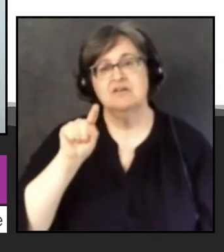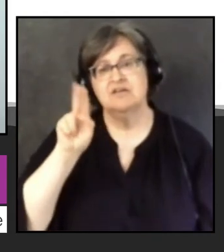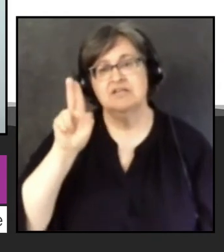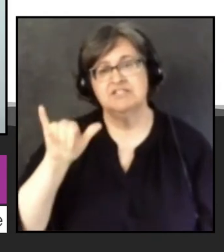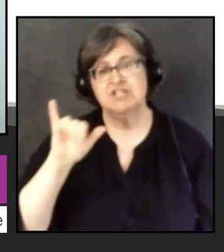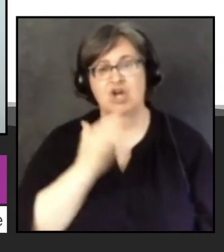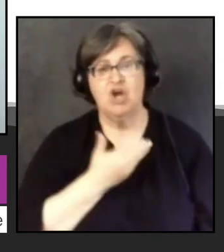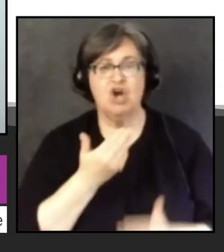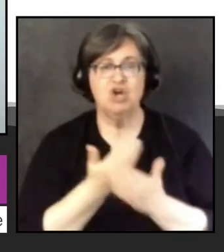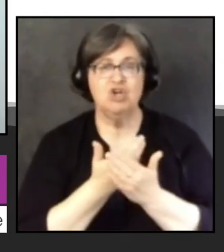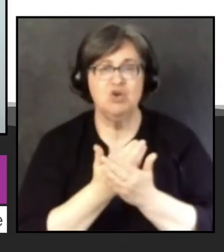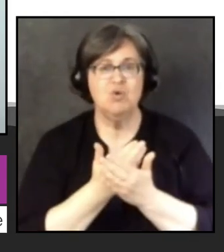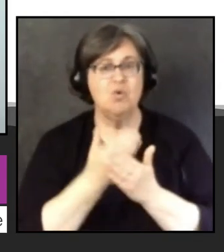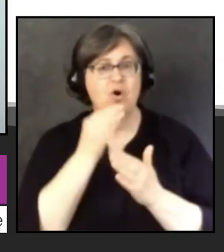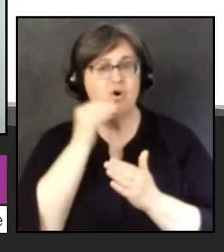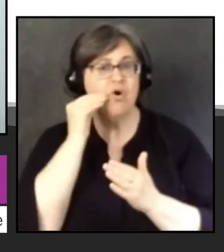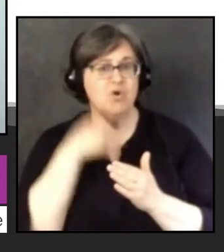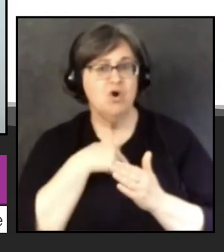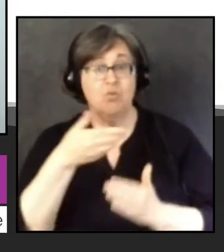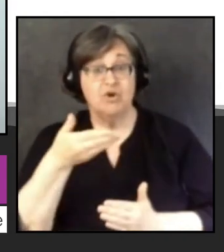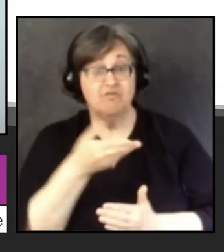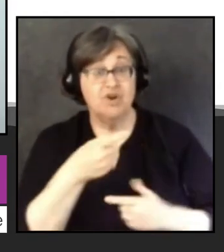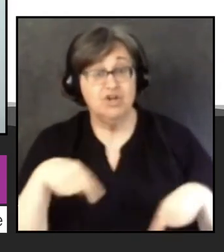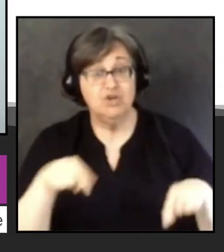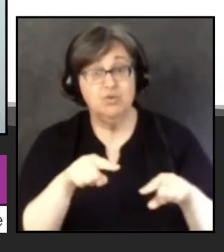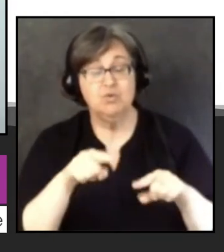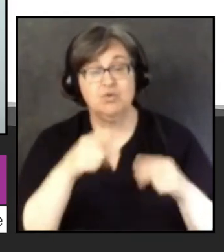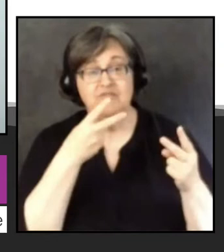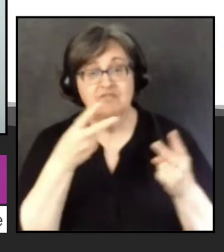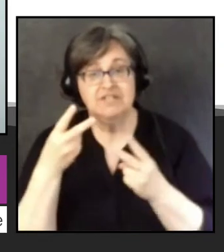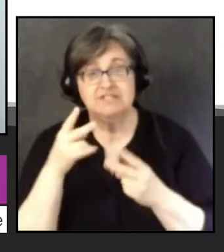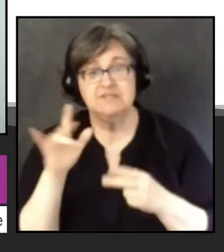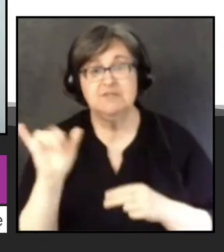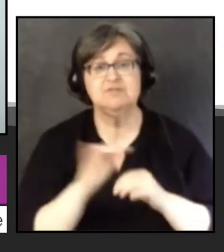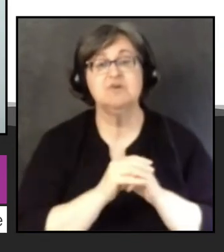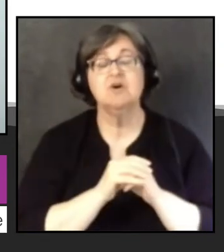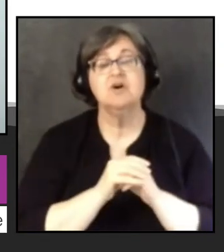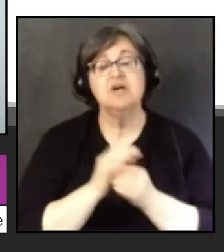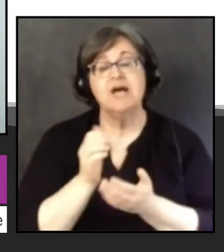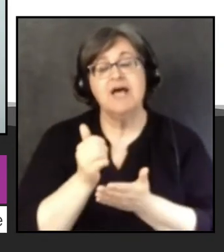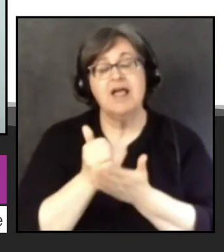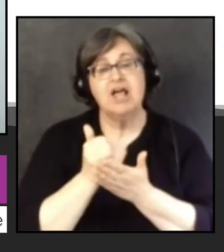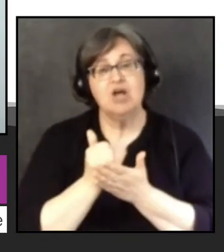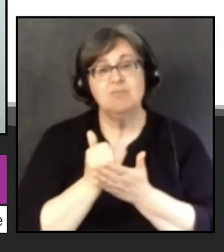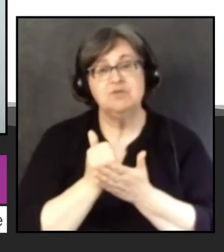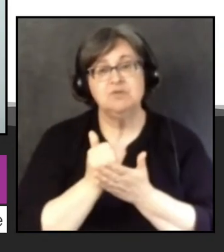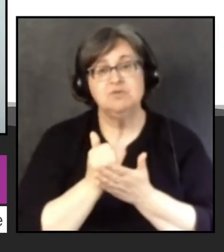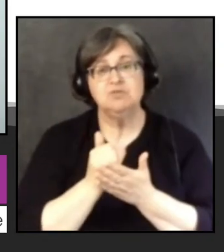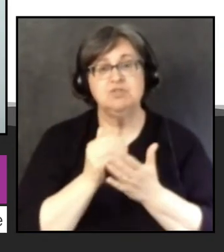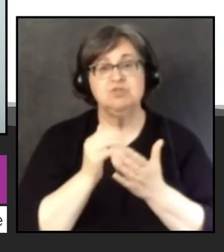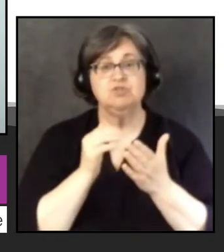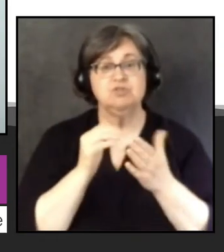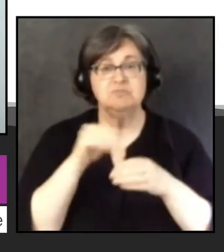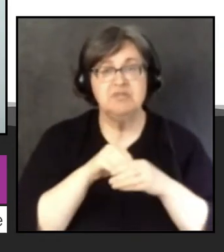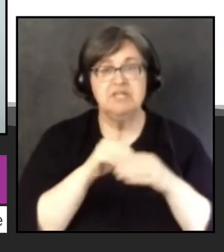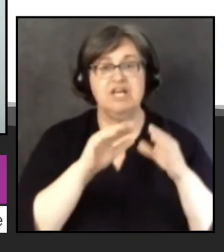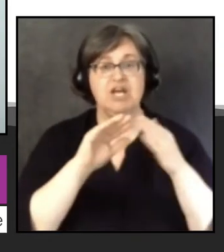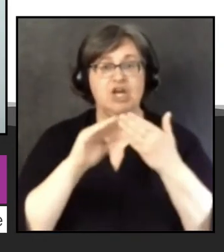home, which we invite you to visit as well. And they helped us to be in community